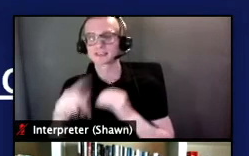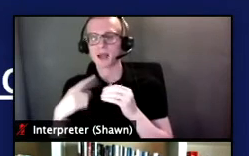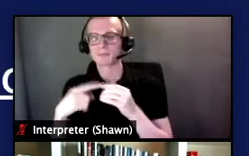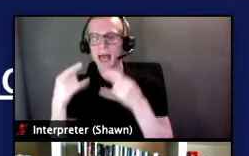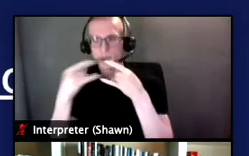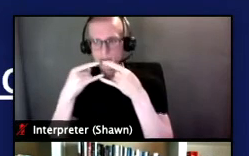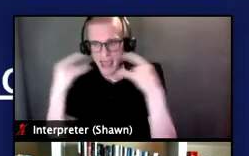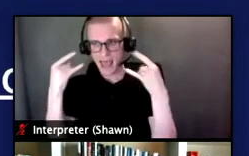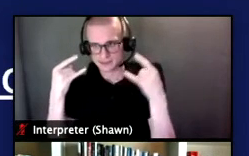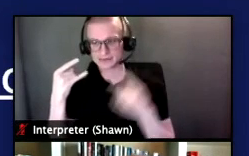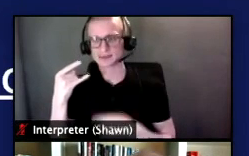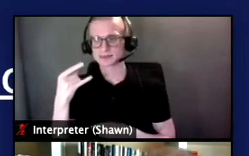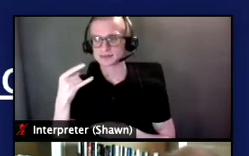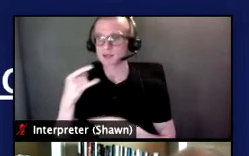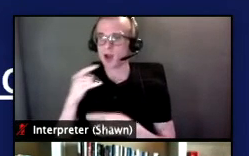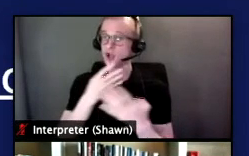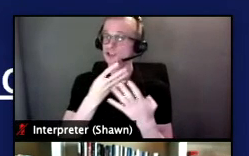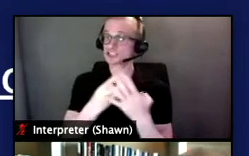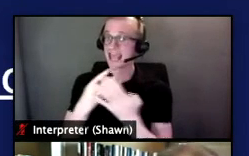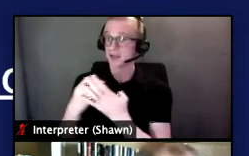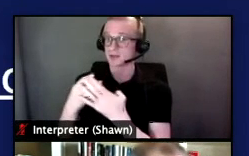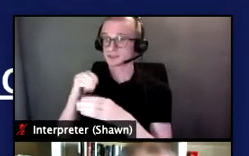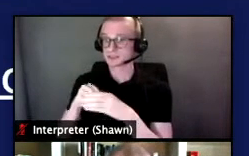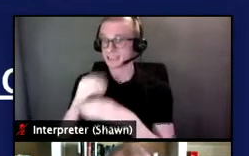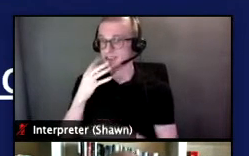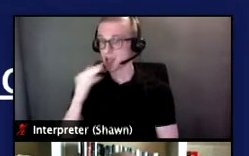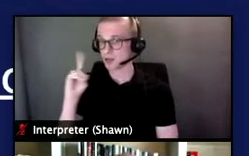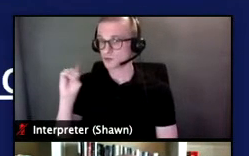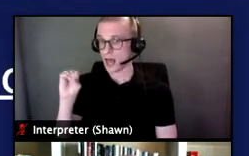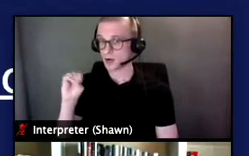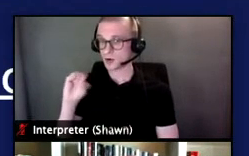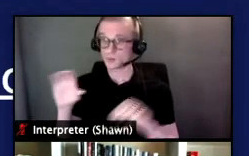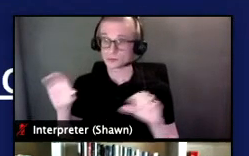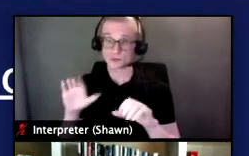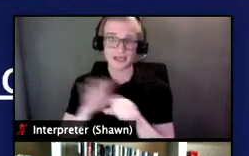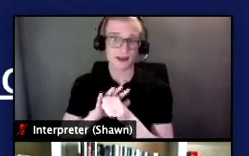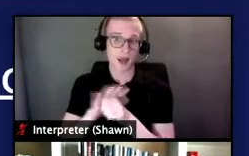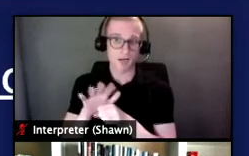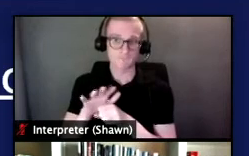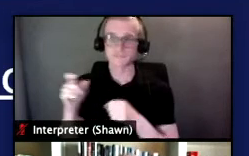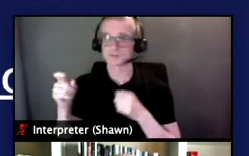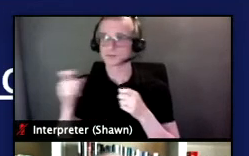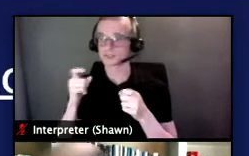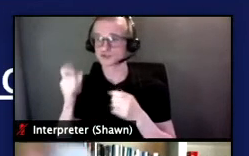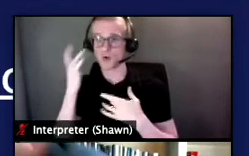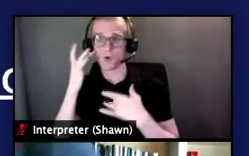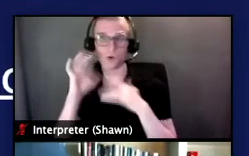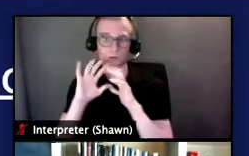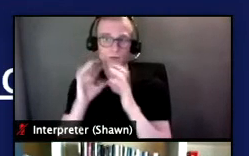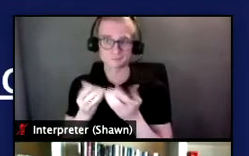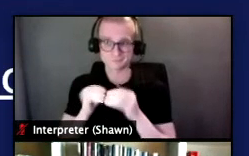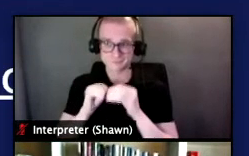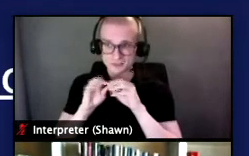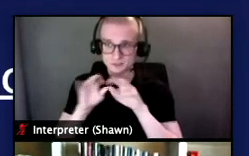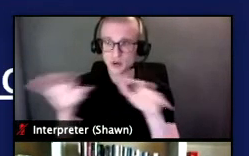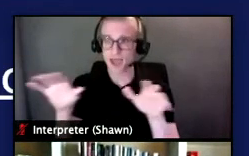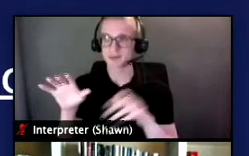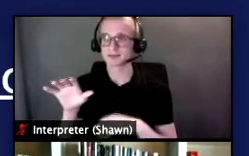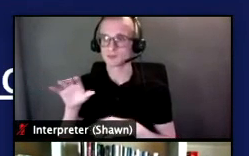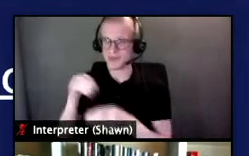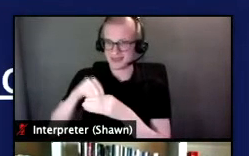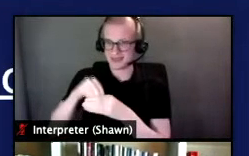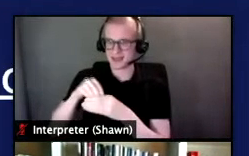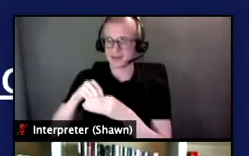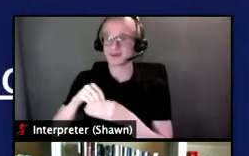not jails in Colorado are doing enough to control the spread of COVID among the inmate population. And